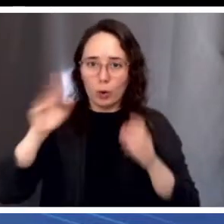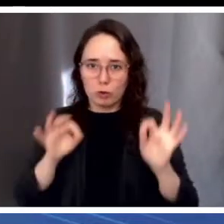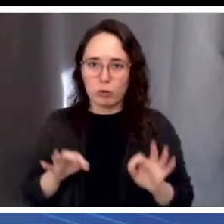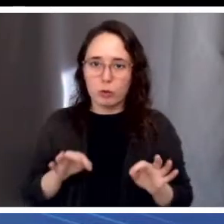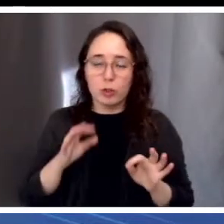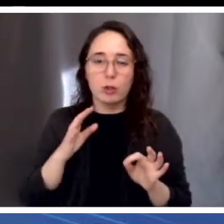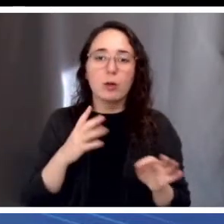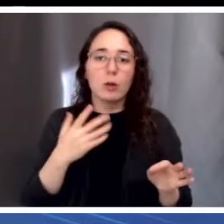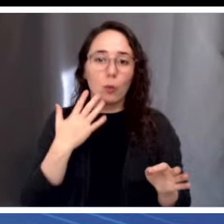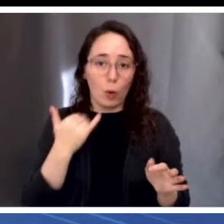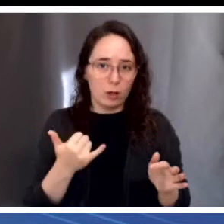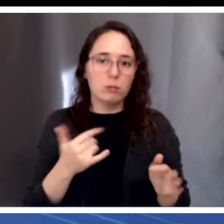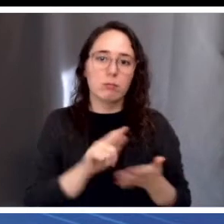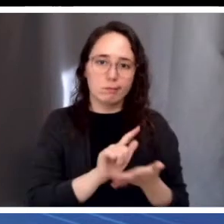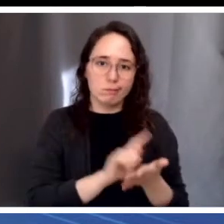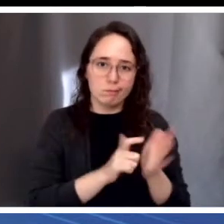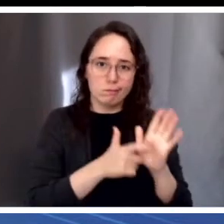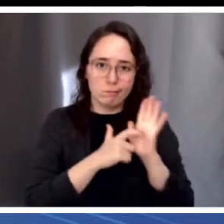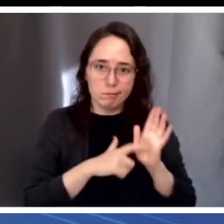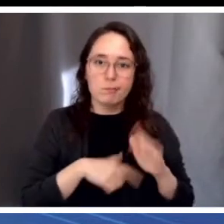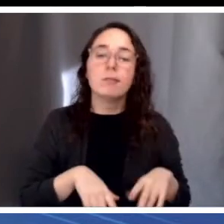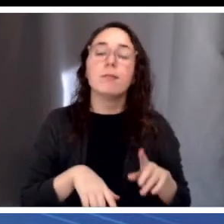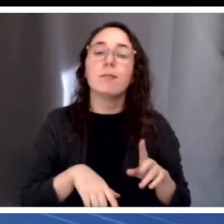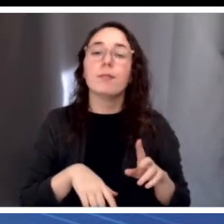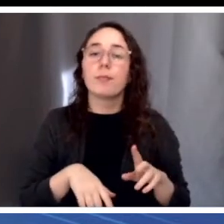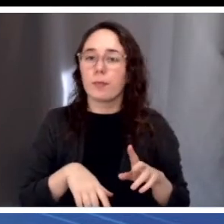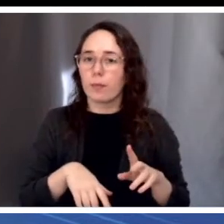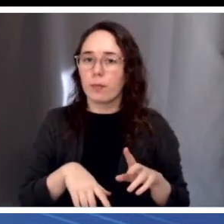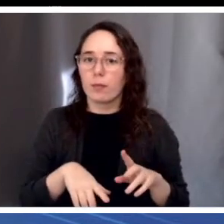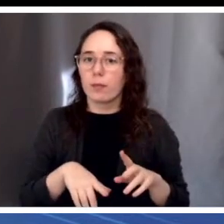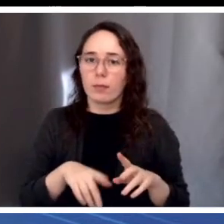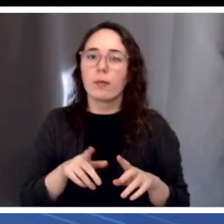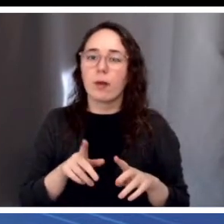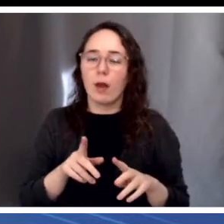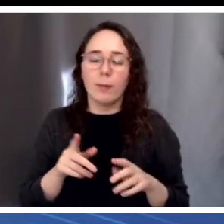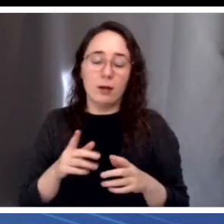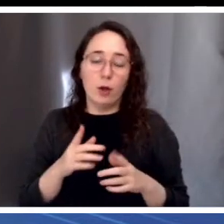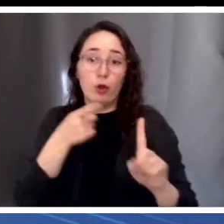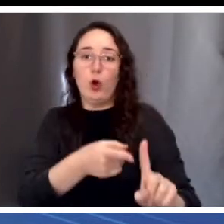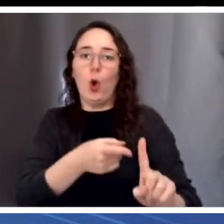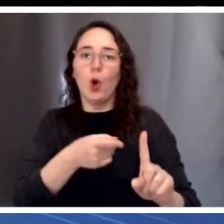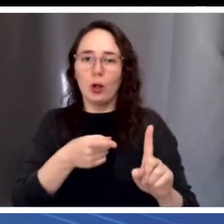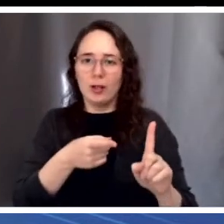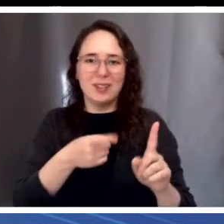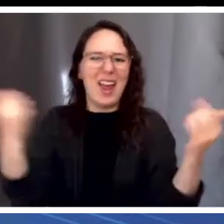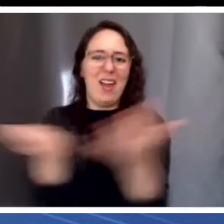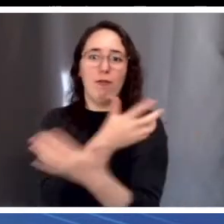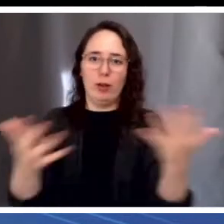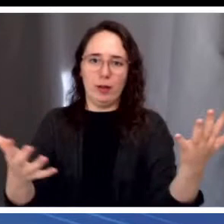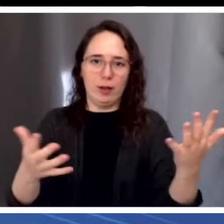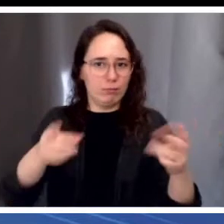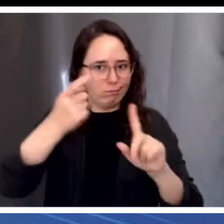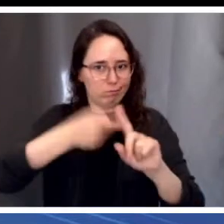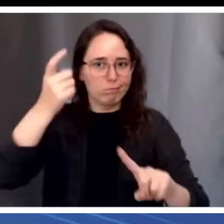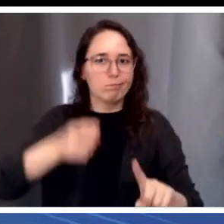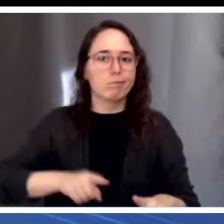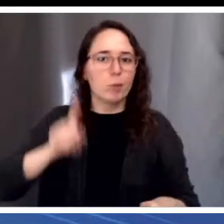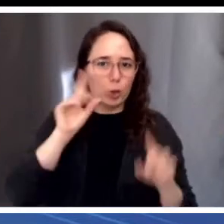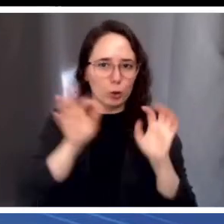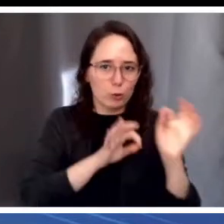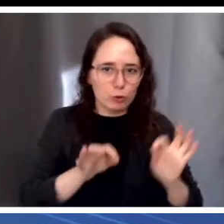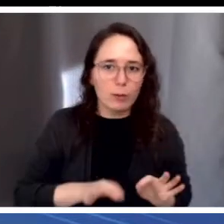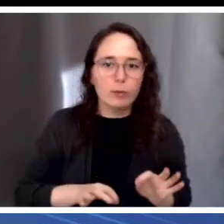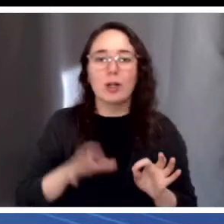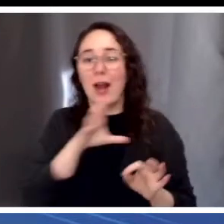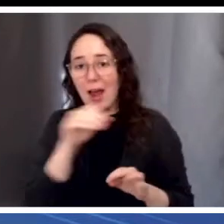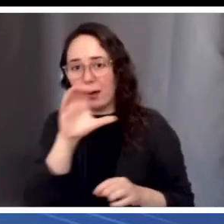would naturally be audio described and captioned? You bet. We're not there yet. But we're heading in a much better direction. So I have a very